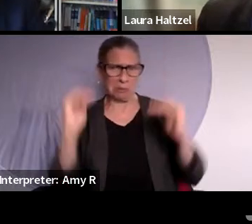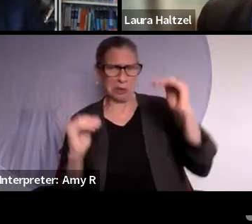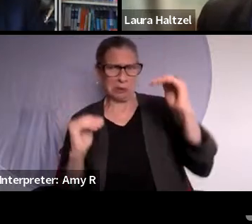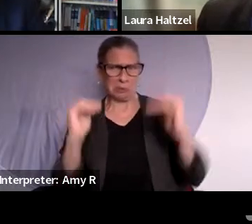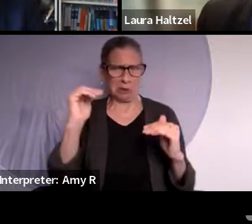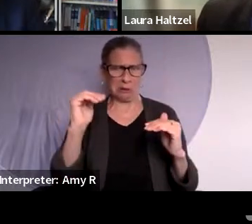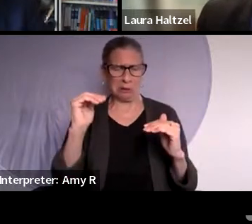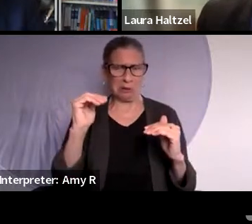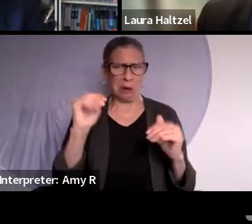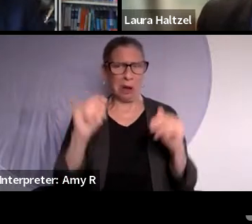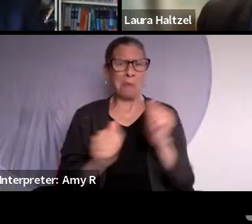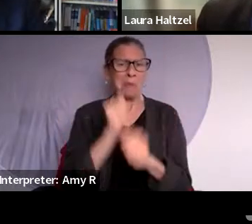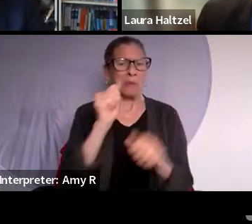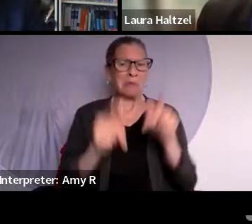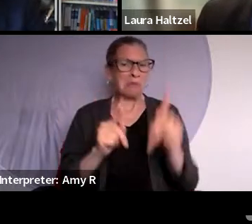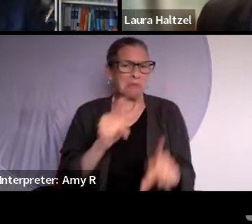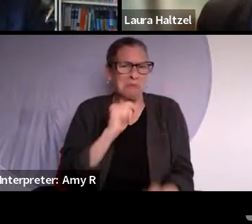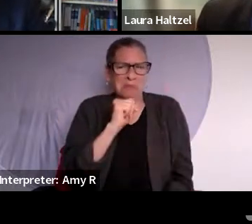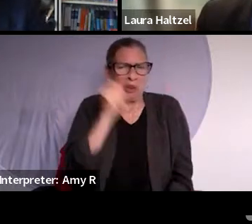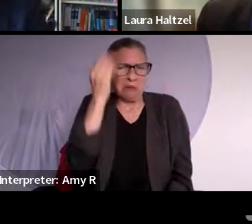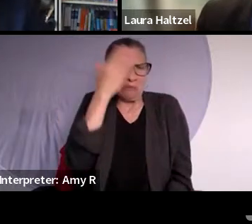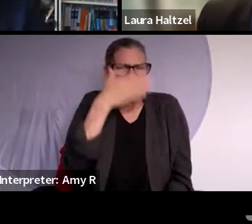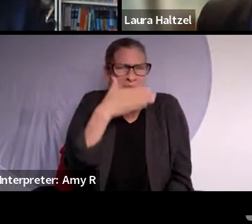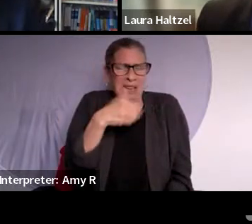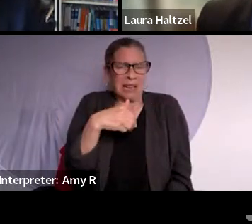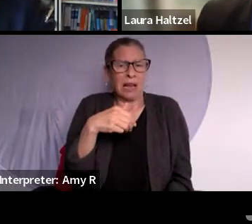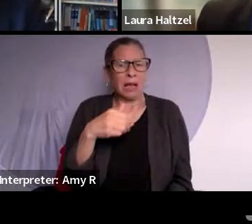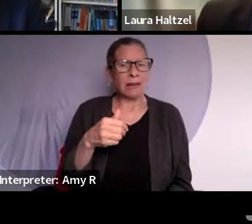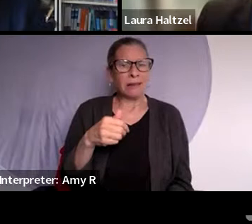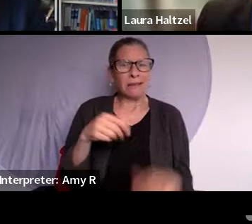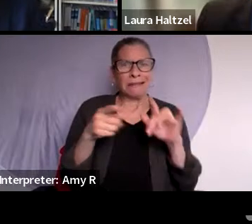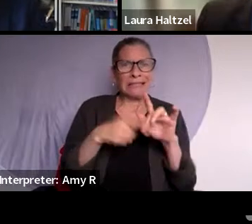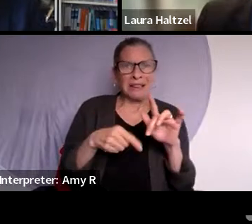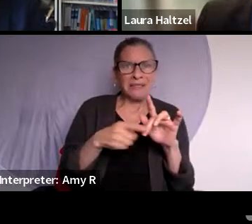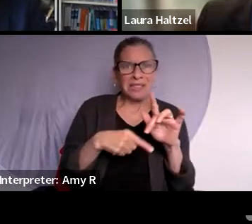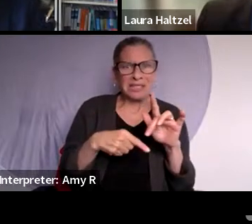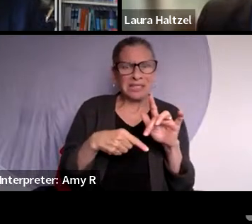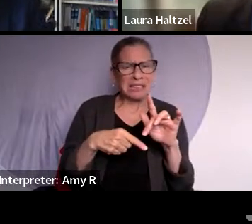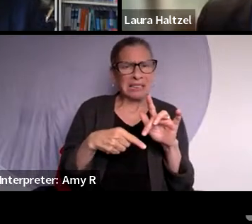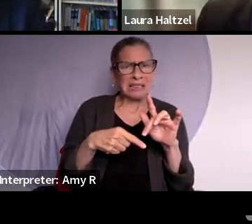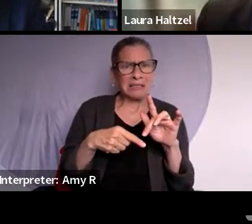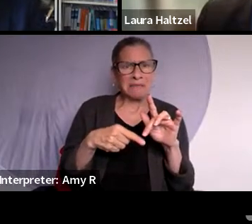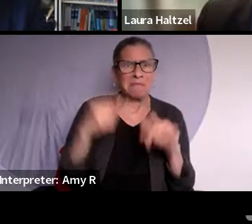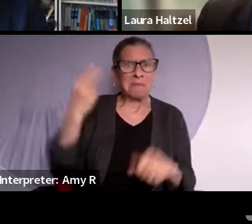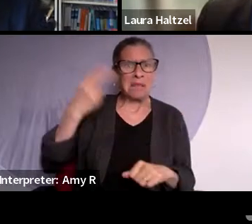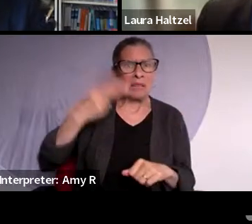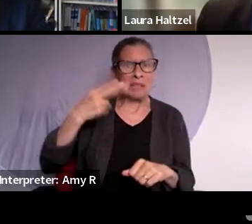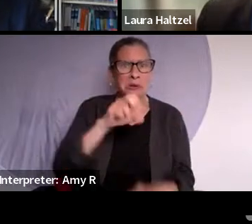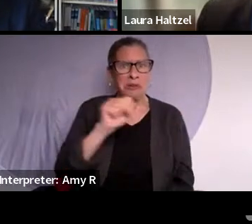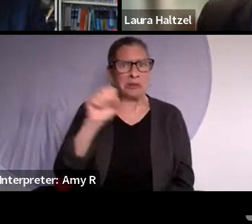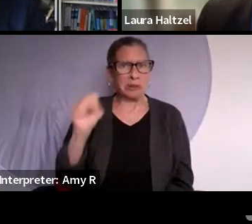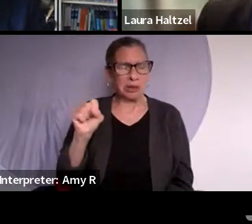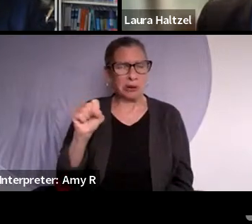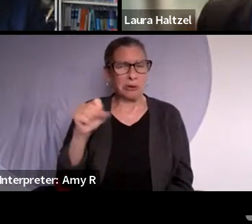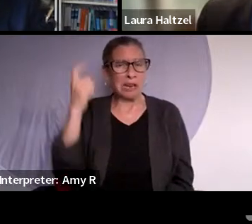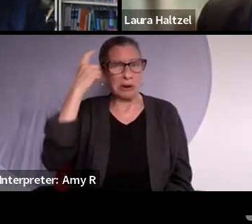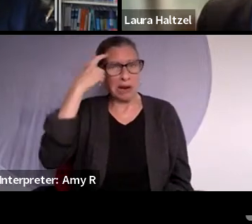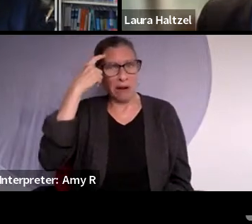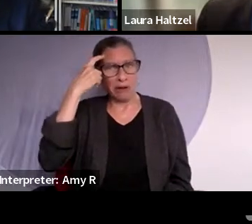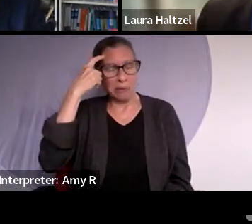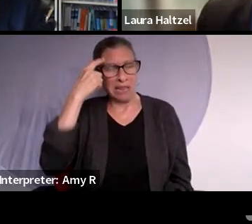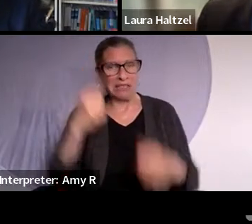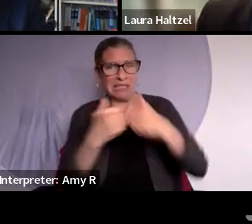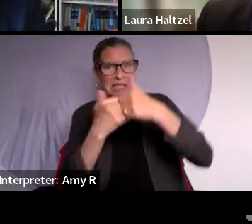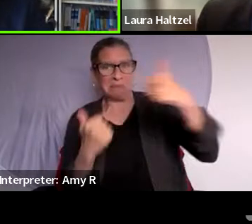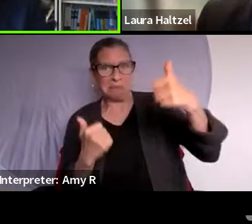was going to throw it to you. How big a deficit is that? How significant in the history of Social Security or in the government is a gap